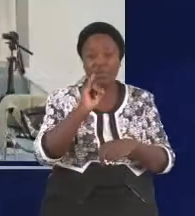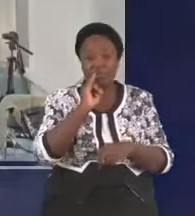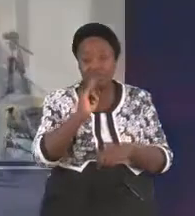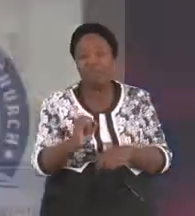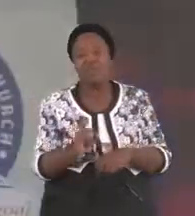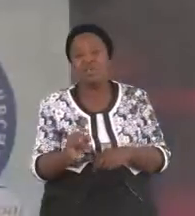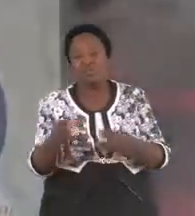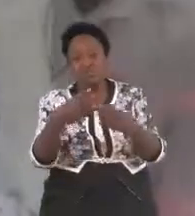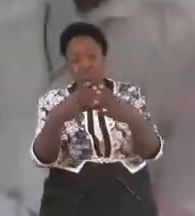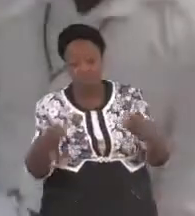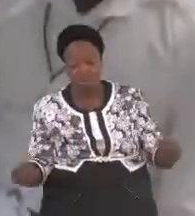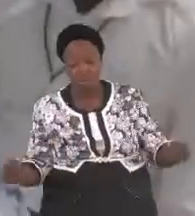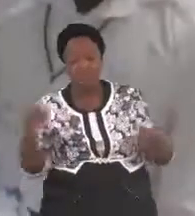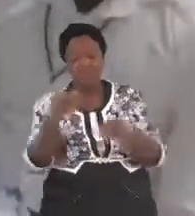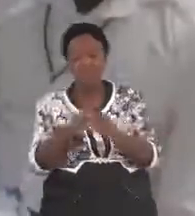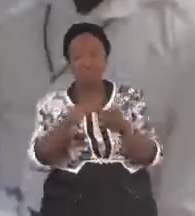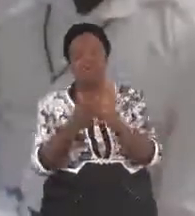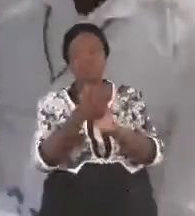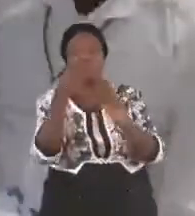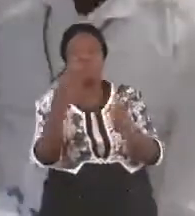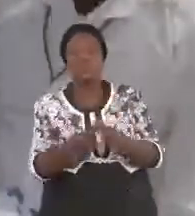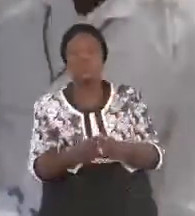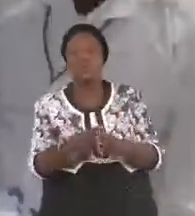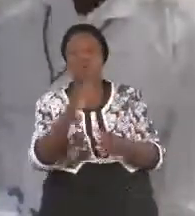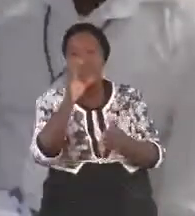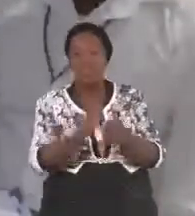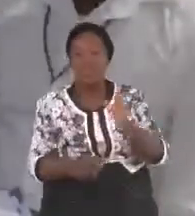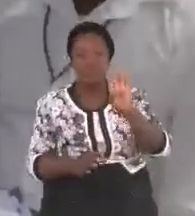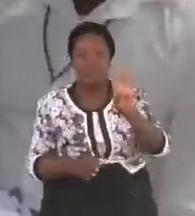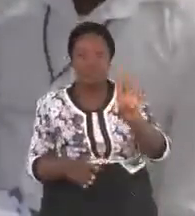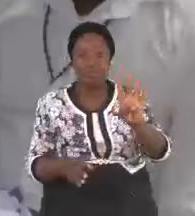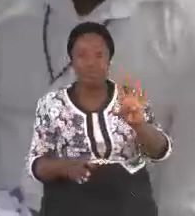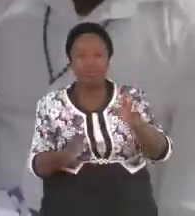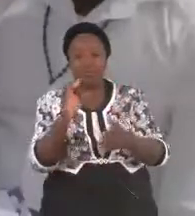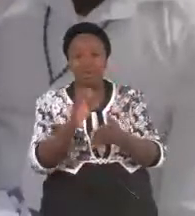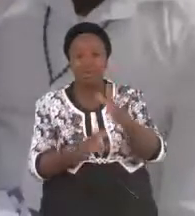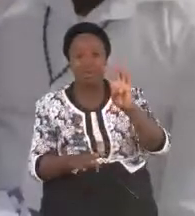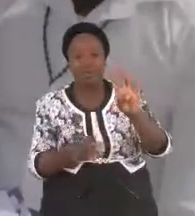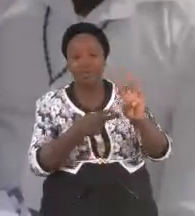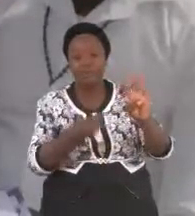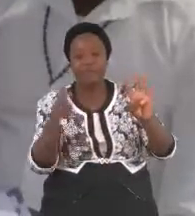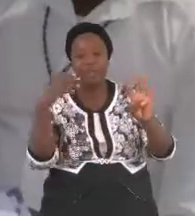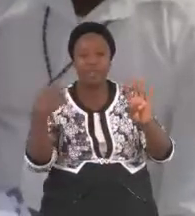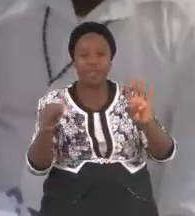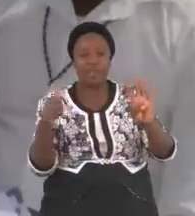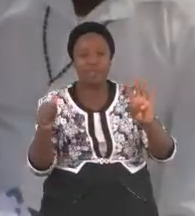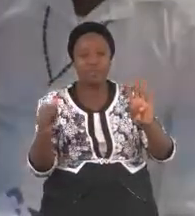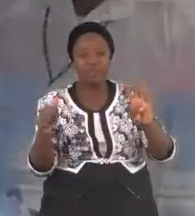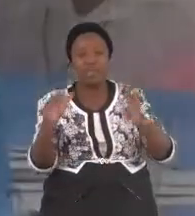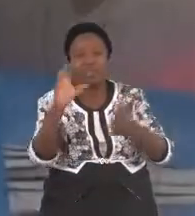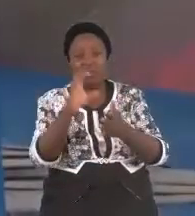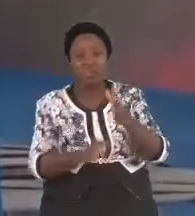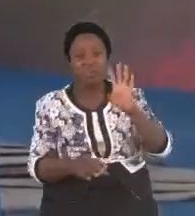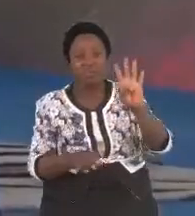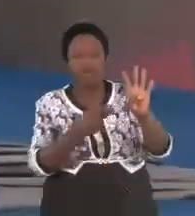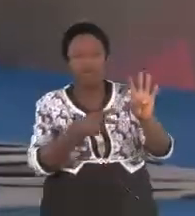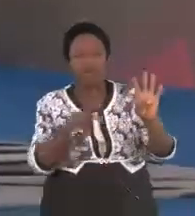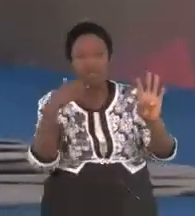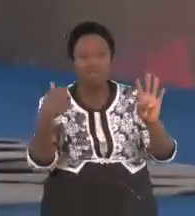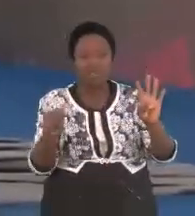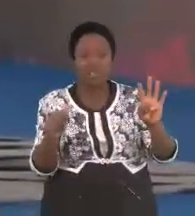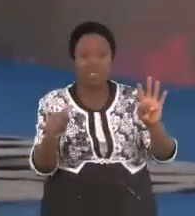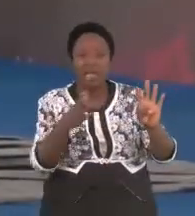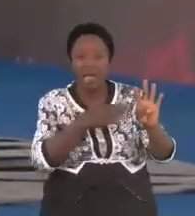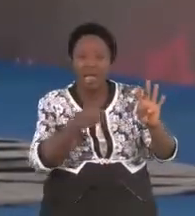Jesus' name. Chapter 4, we're coming to chapter 4 now, verse 10. In chapter 4, verse 10, "And